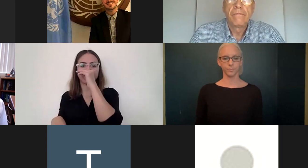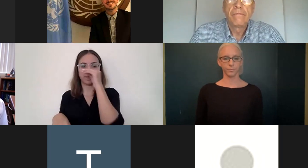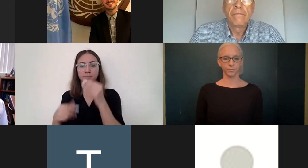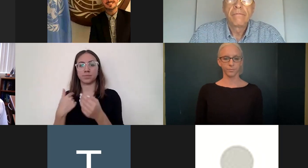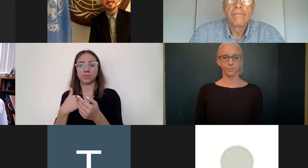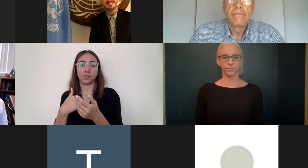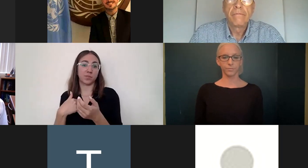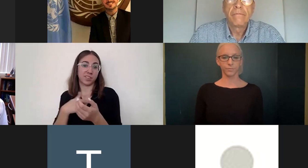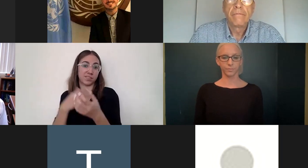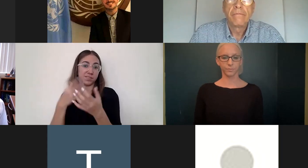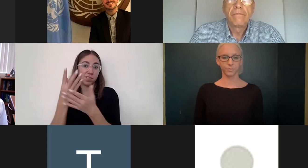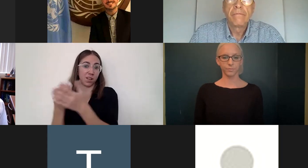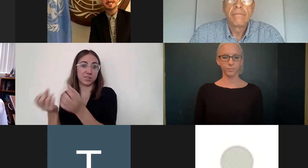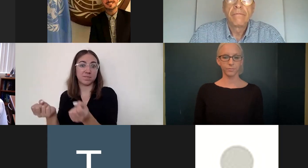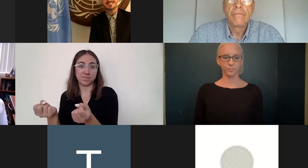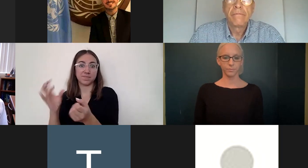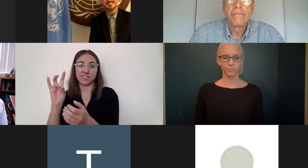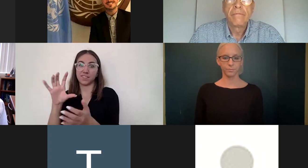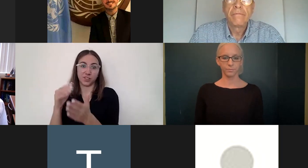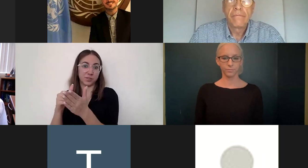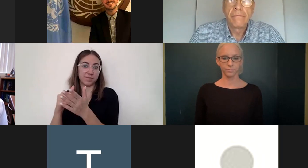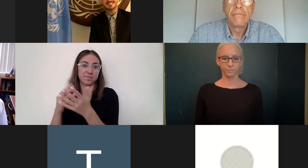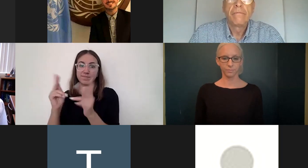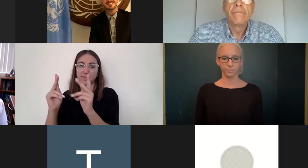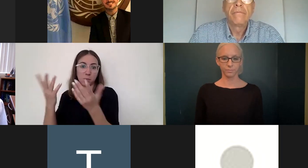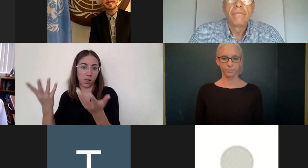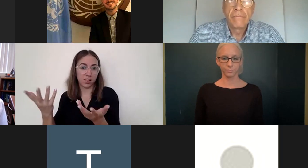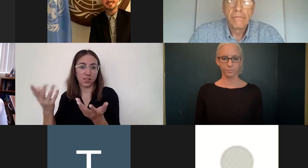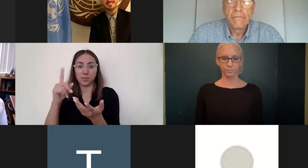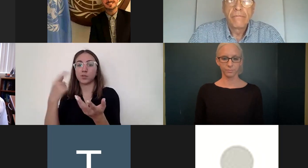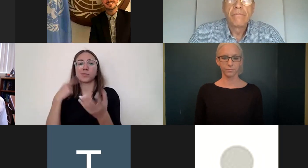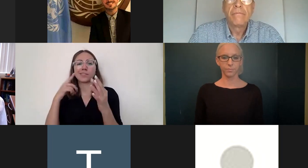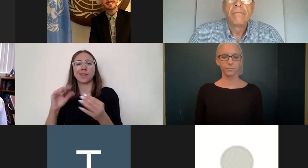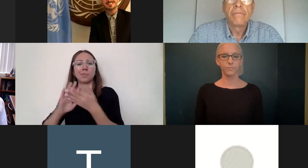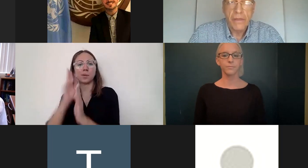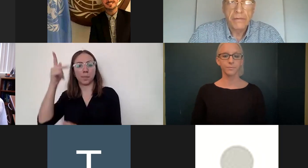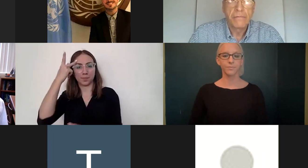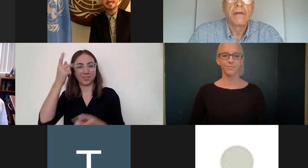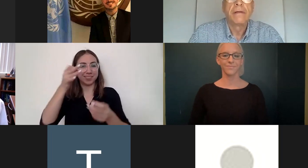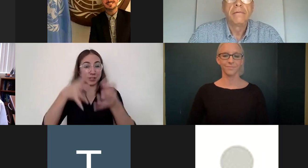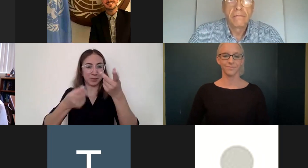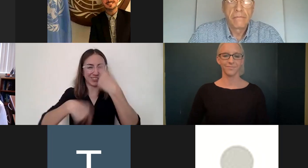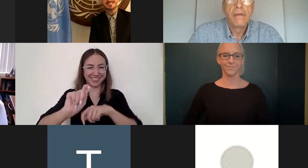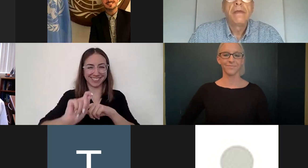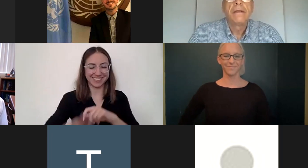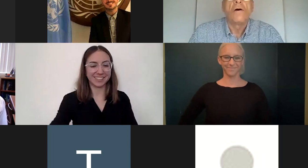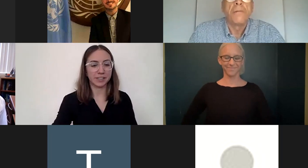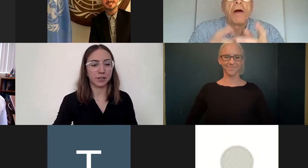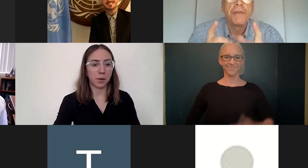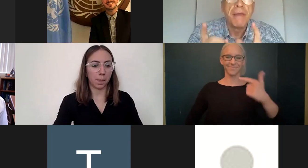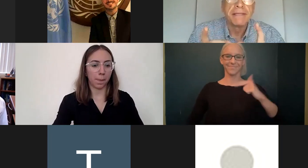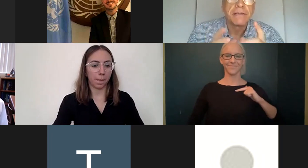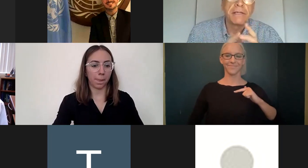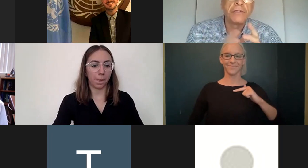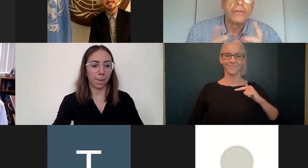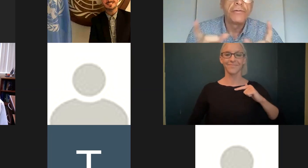over 700,000 people, because we did not follow the science. We decided to make this political. Right. Now, about